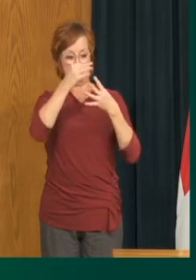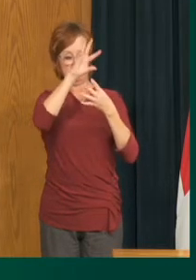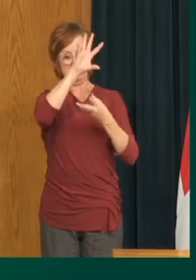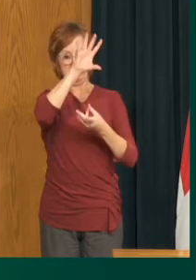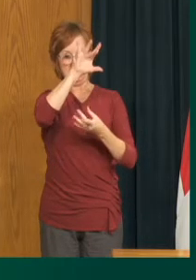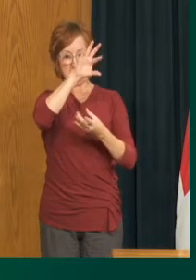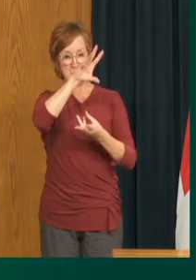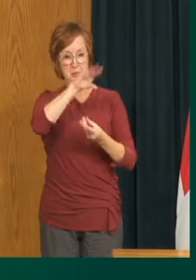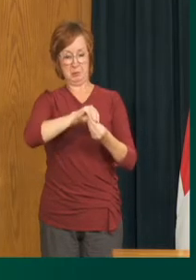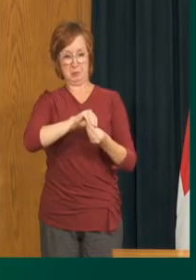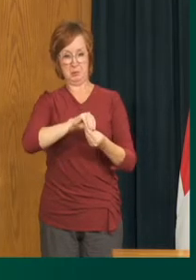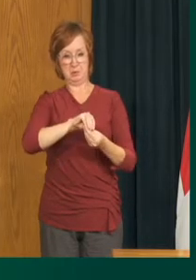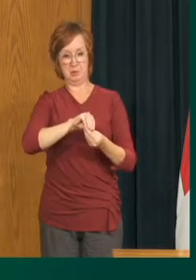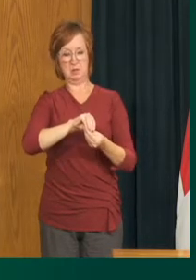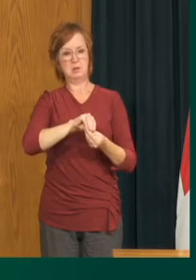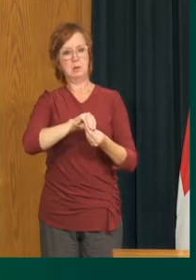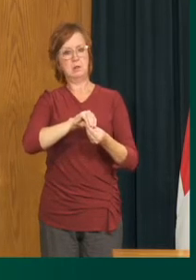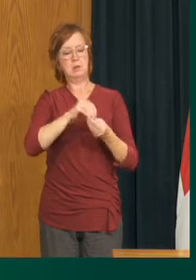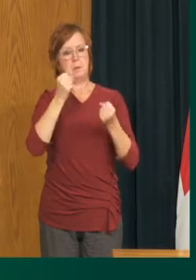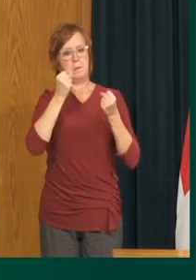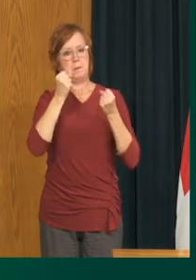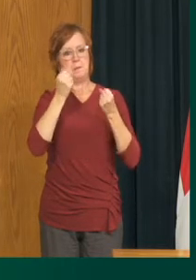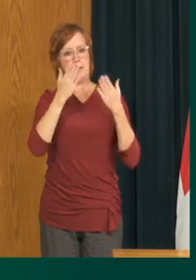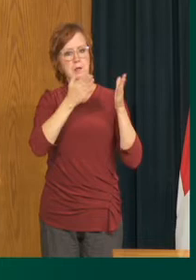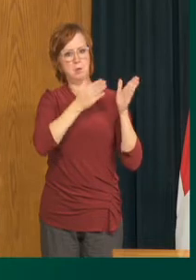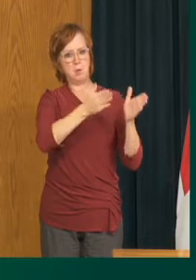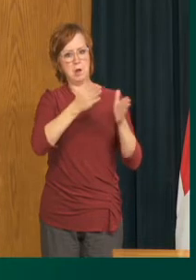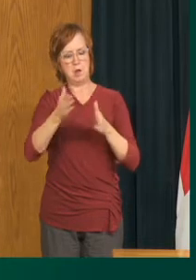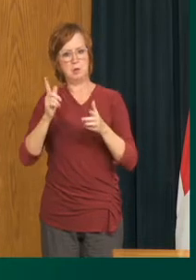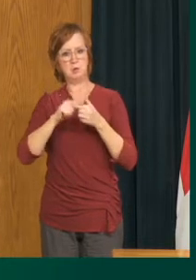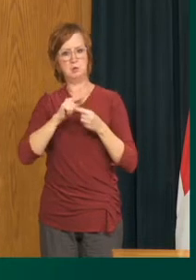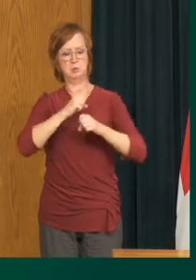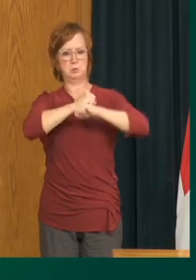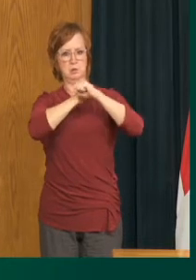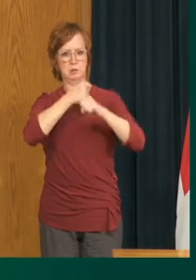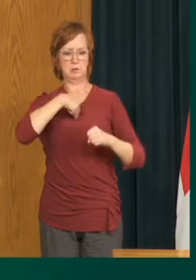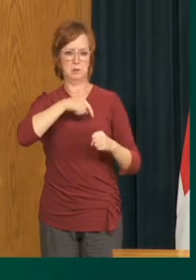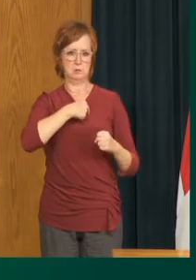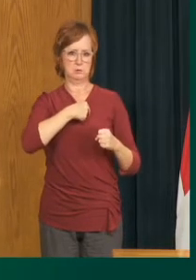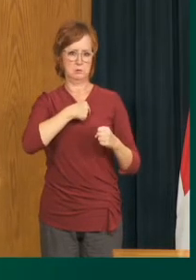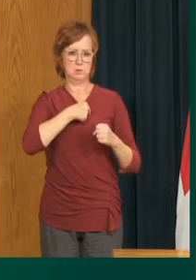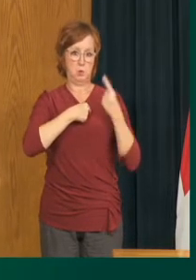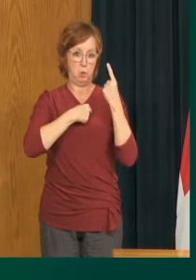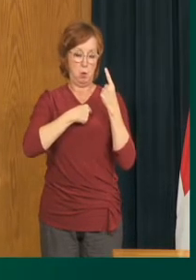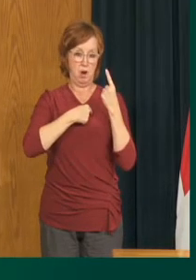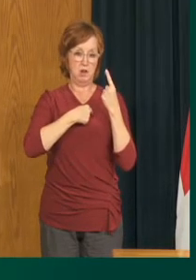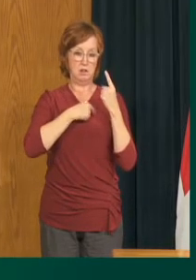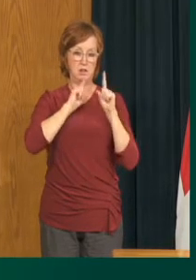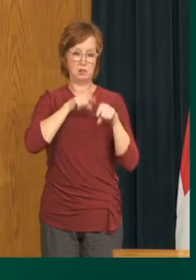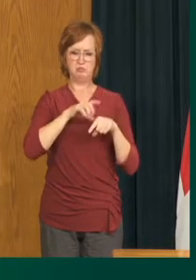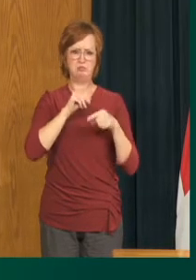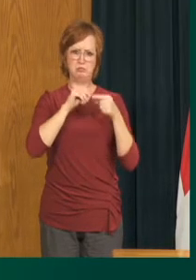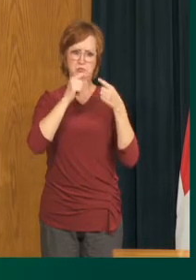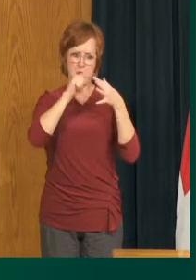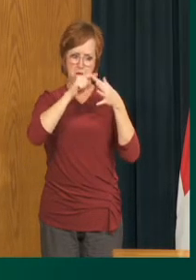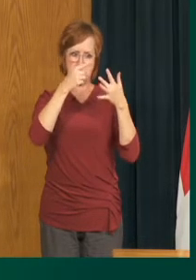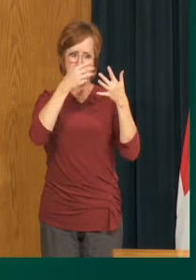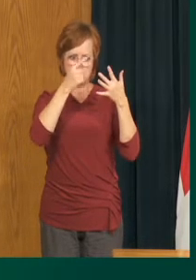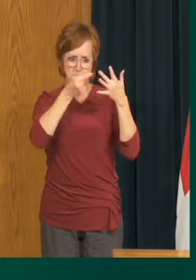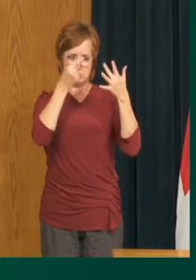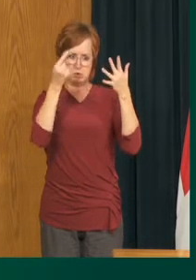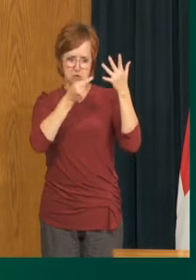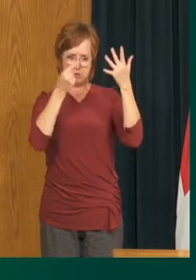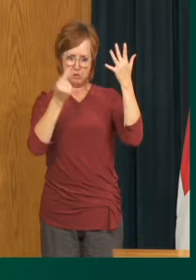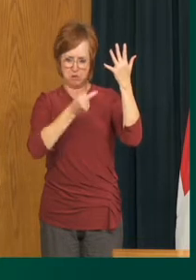all together. And if you start removing too many of them, you do greatly increase the risk of spread in our communities. So,